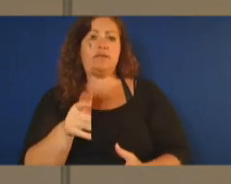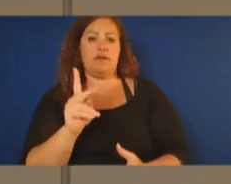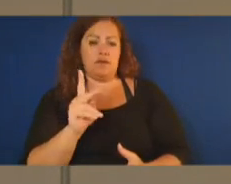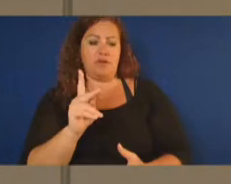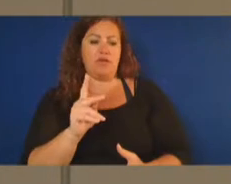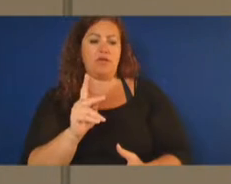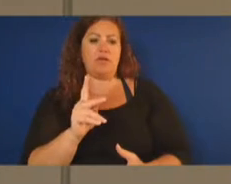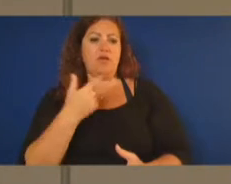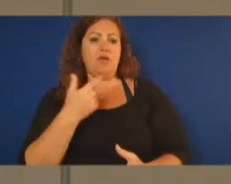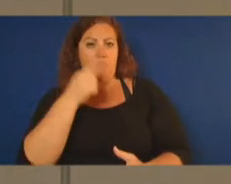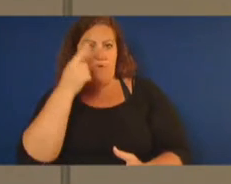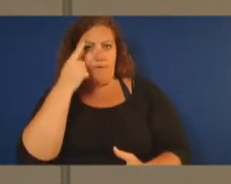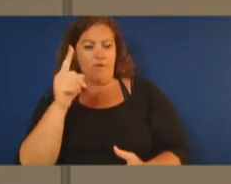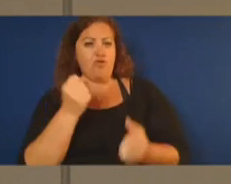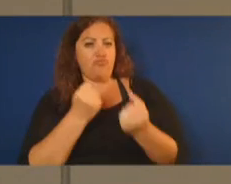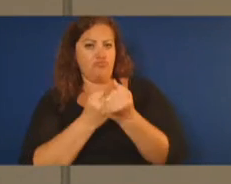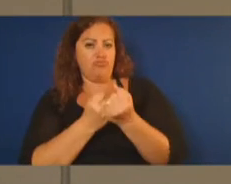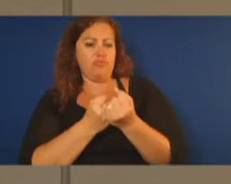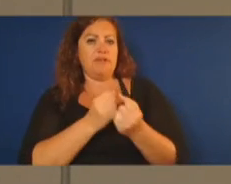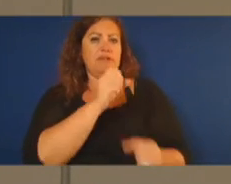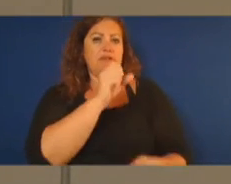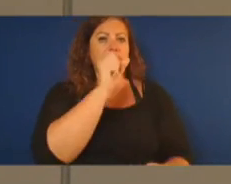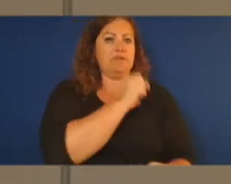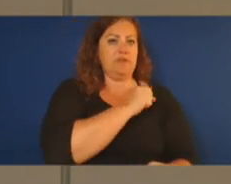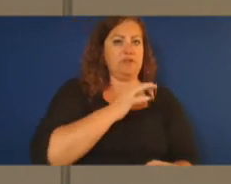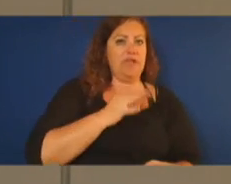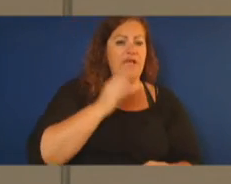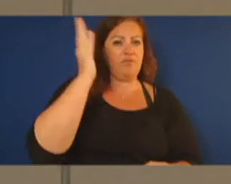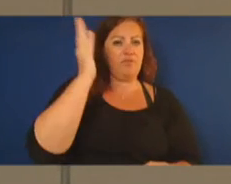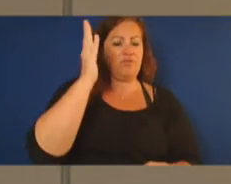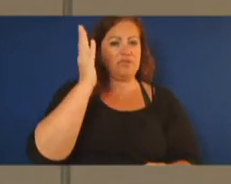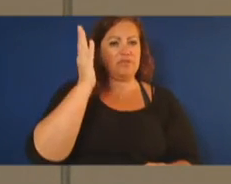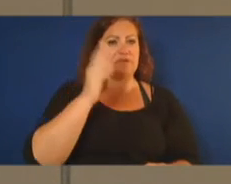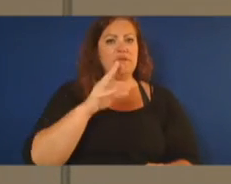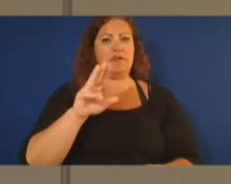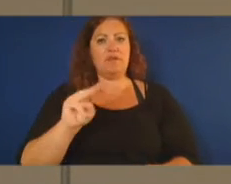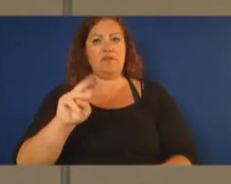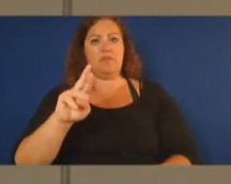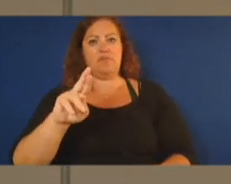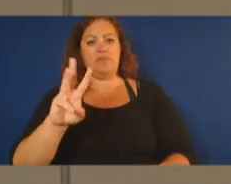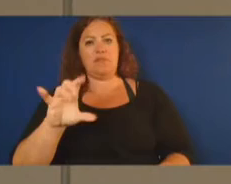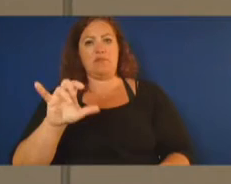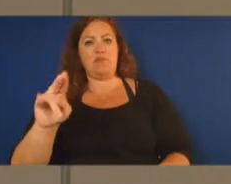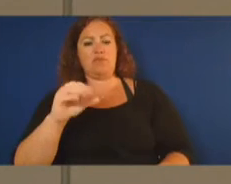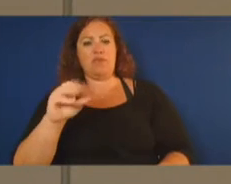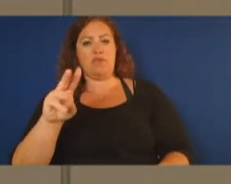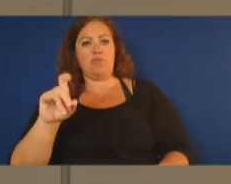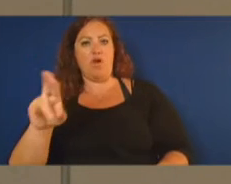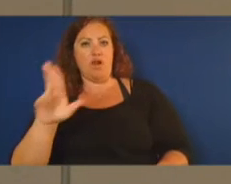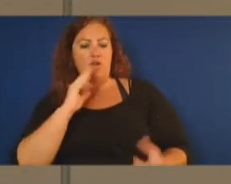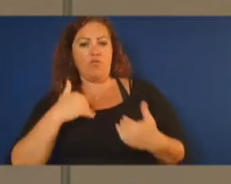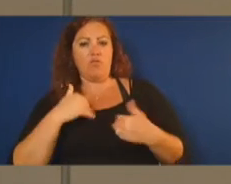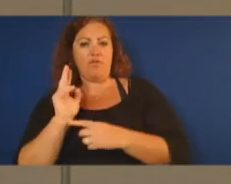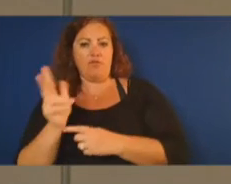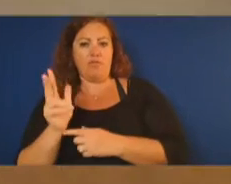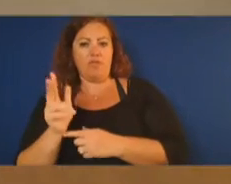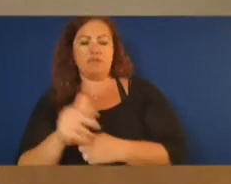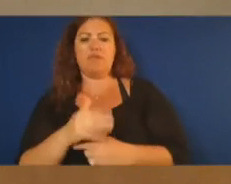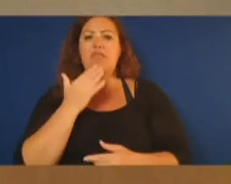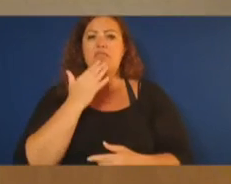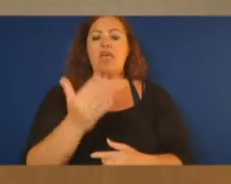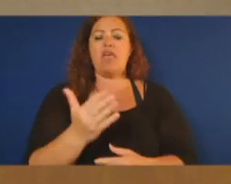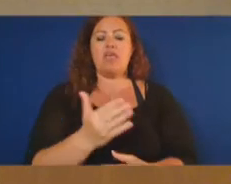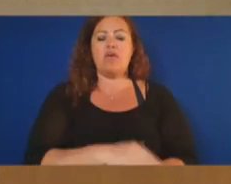we're four so after staff's presentation um Mr Wilson and Mr wner you will have three minutes that's great all right thank you